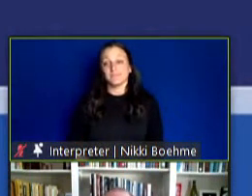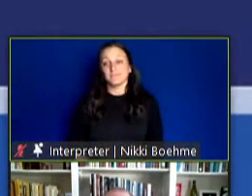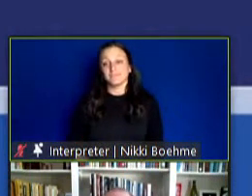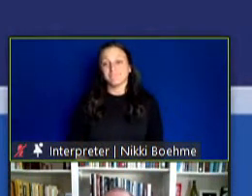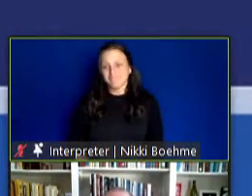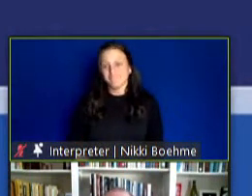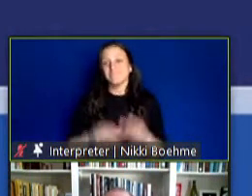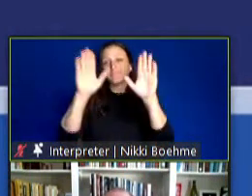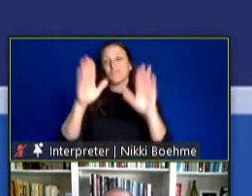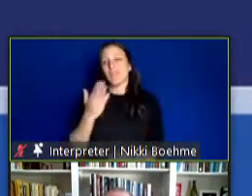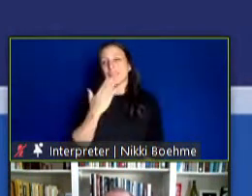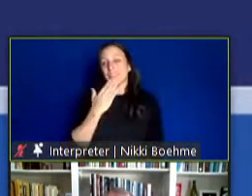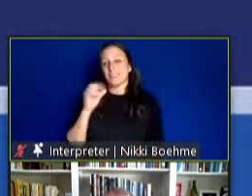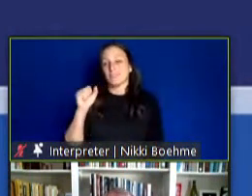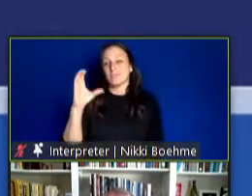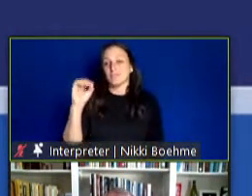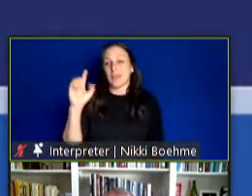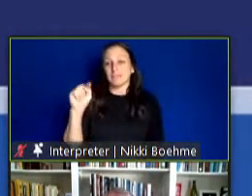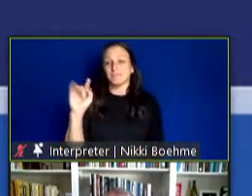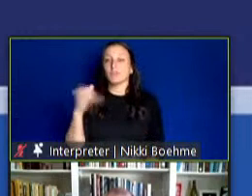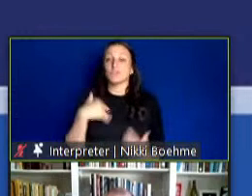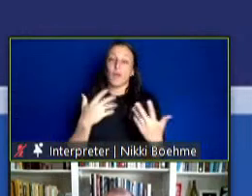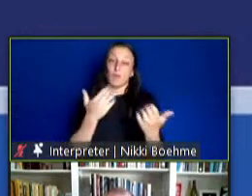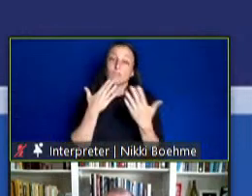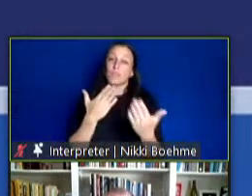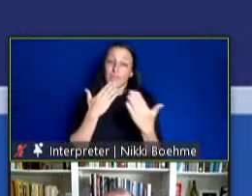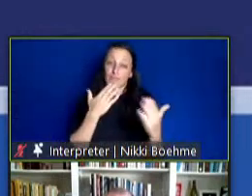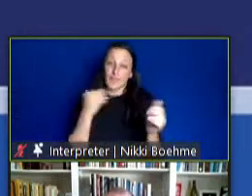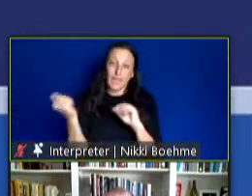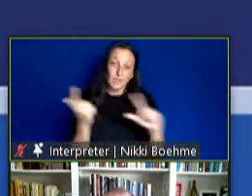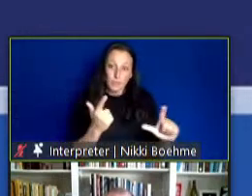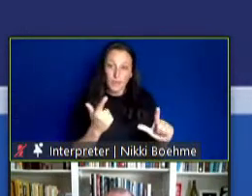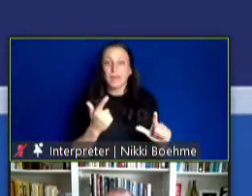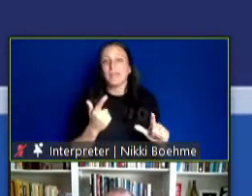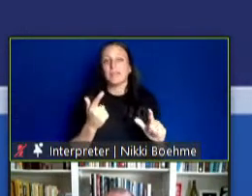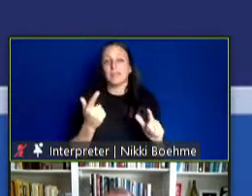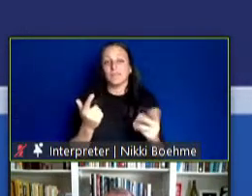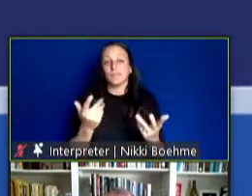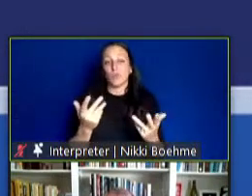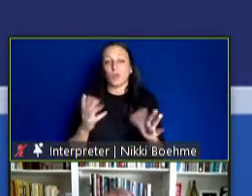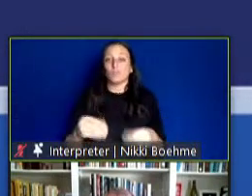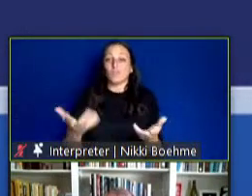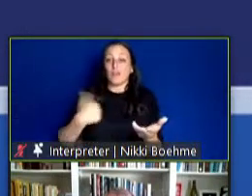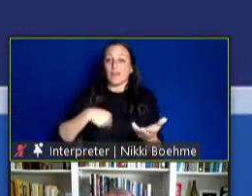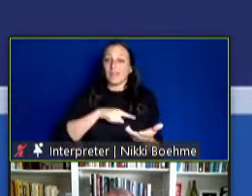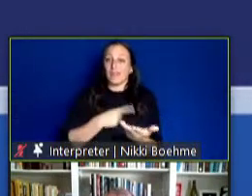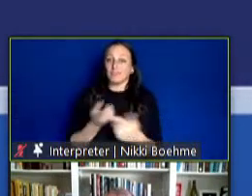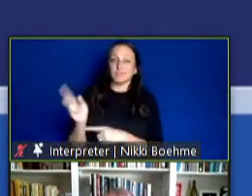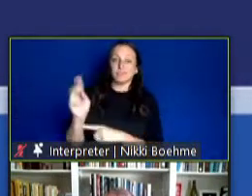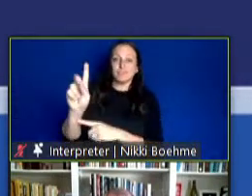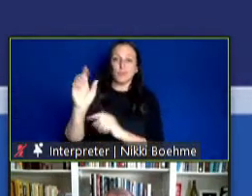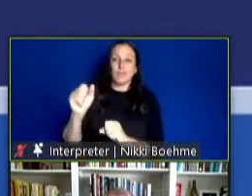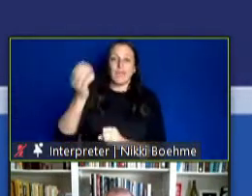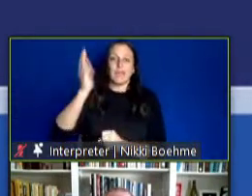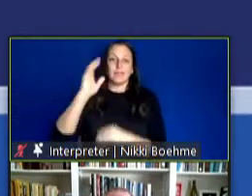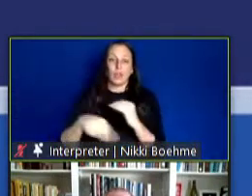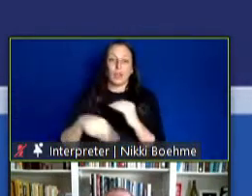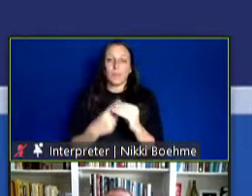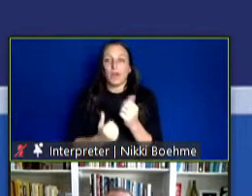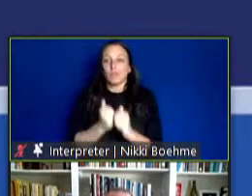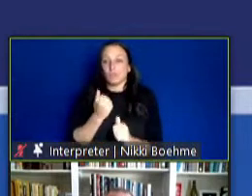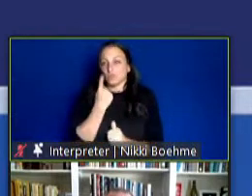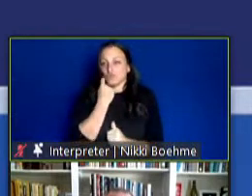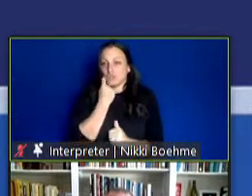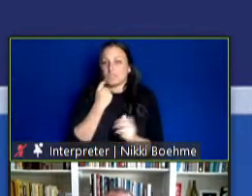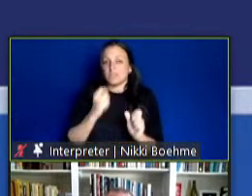Great, thank you, Scott. I also want to thank everybody for the opportunity to talk about the latest functionality we've been able